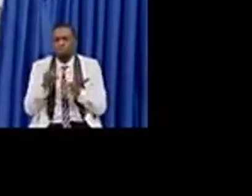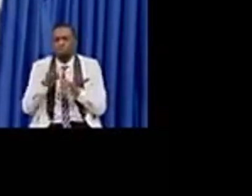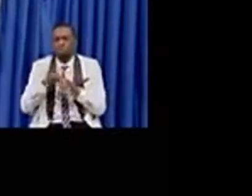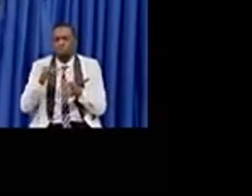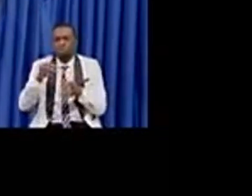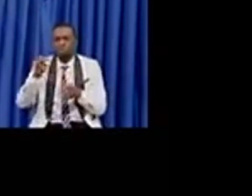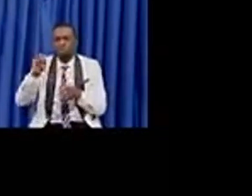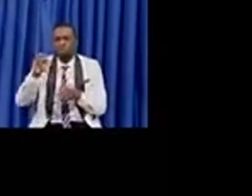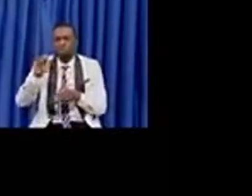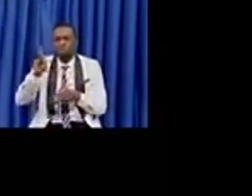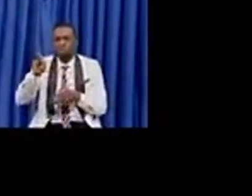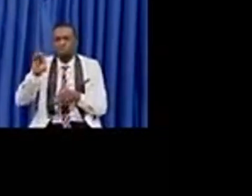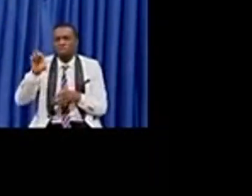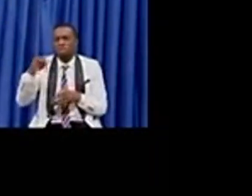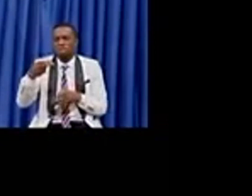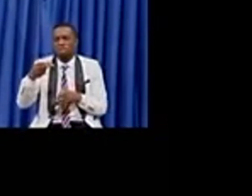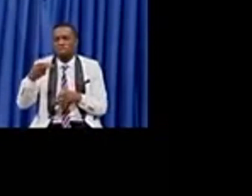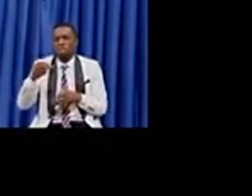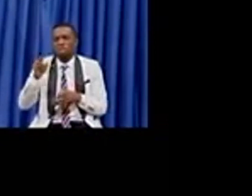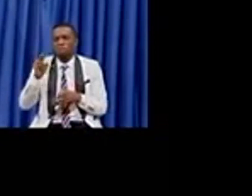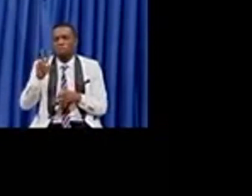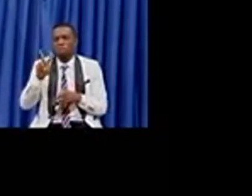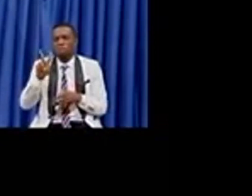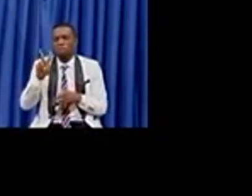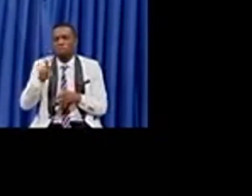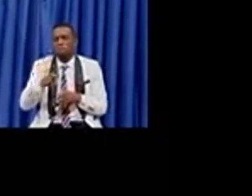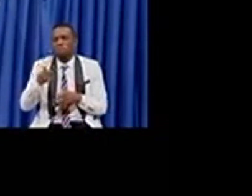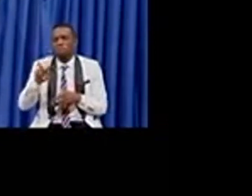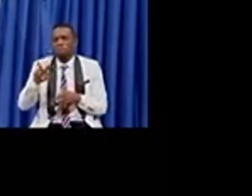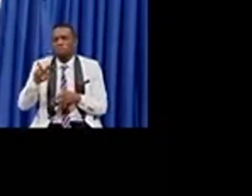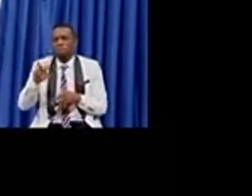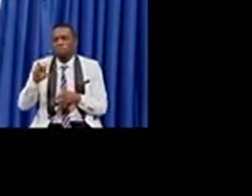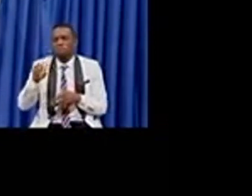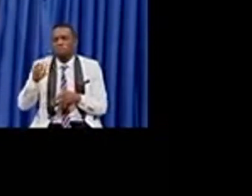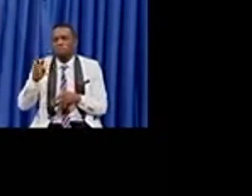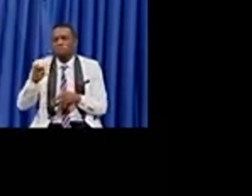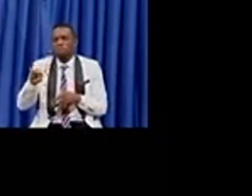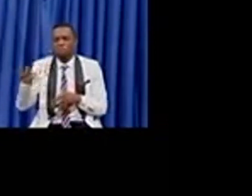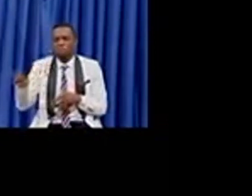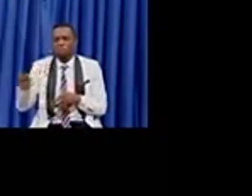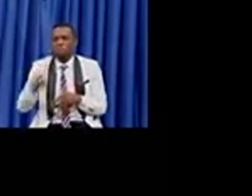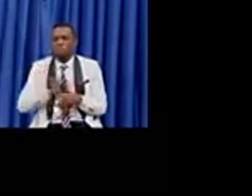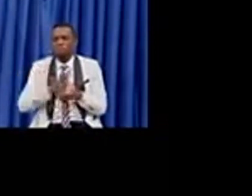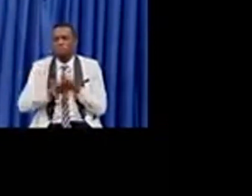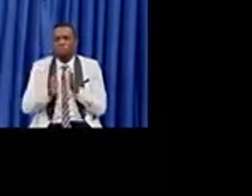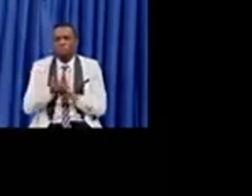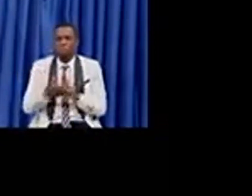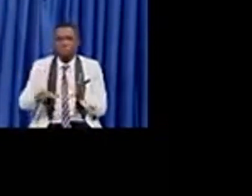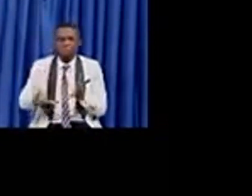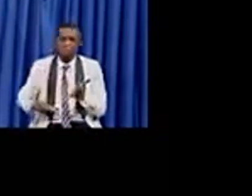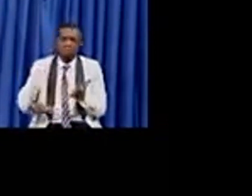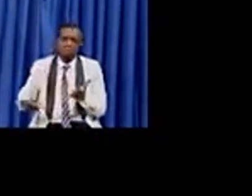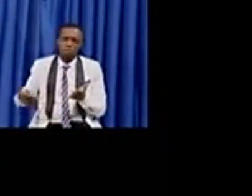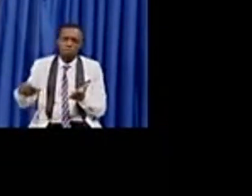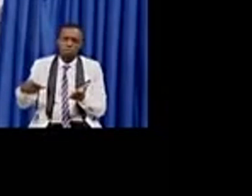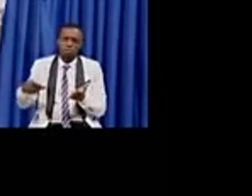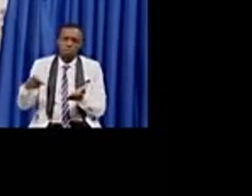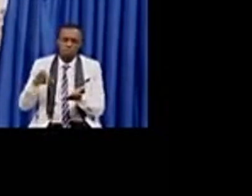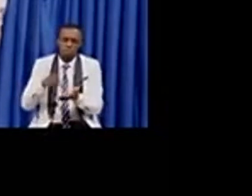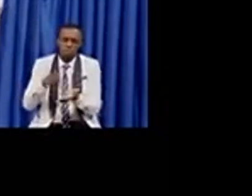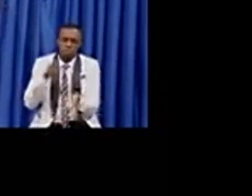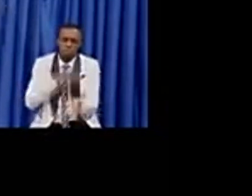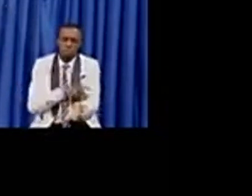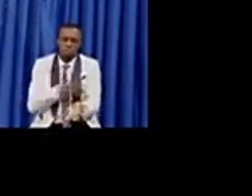March 2022, I got pregnant, and after some months, that is in the month of September, I